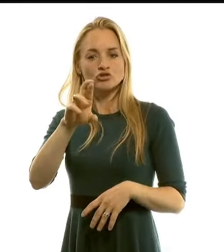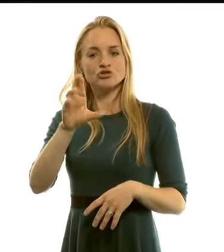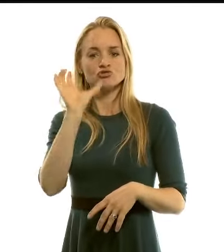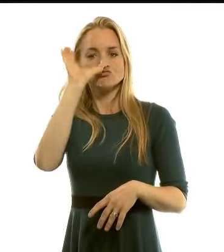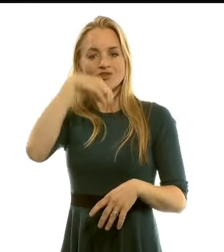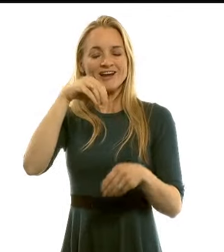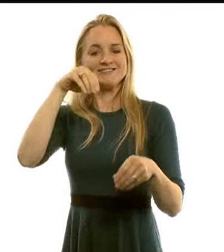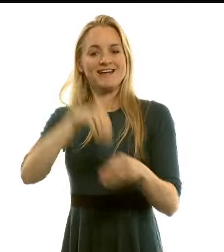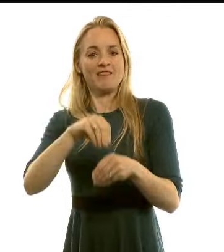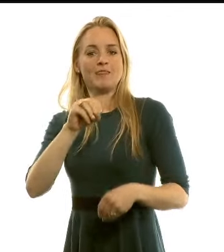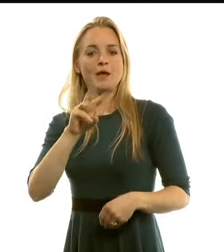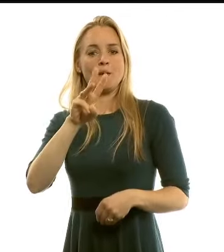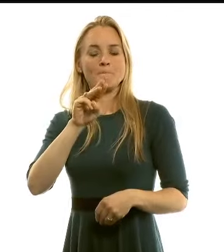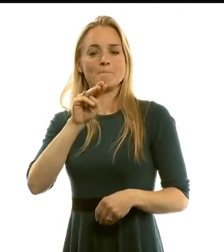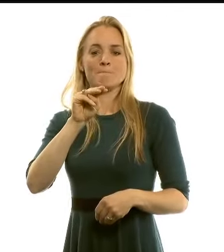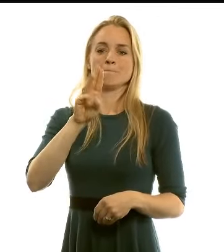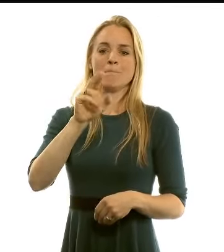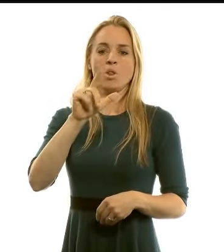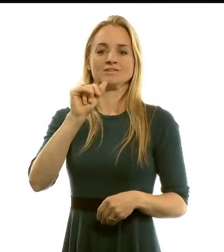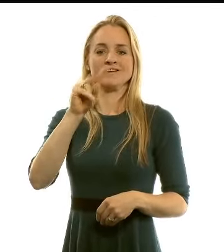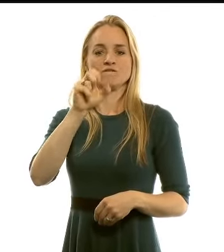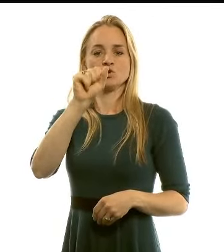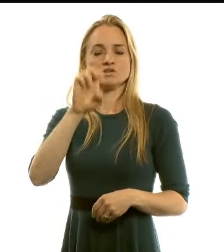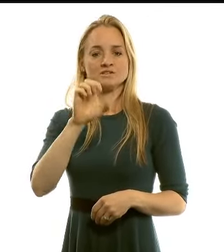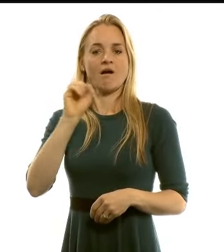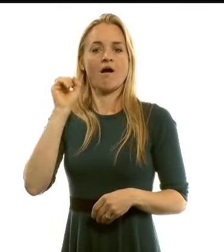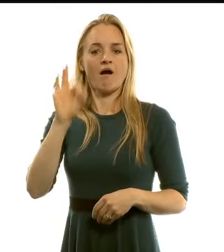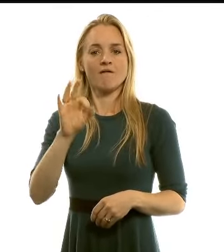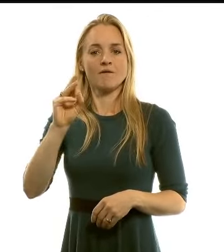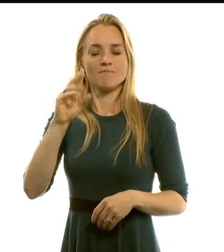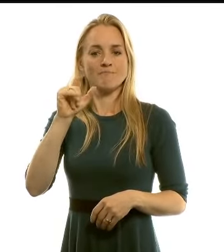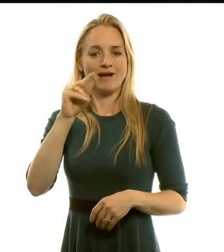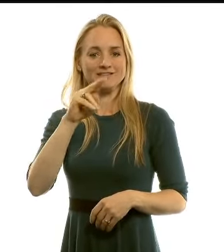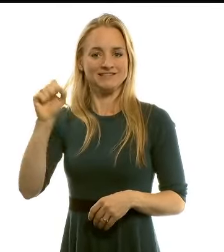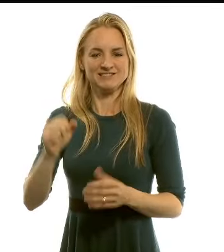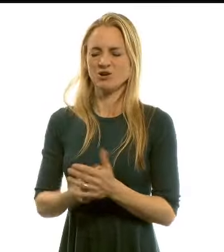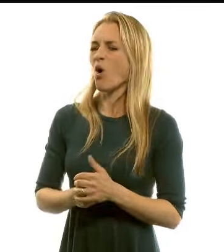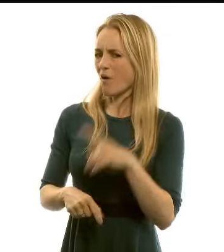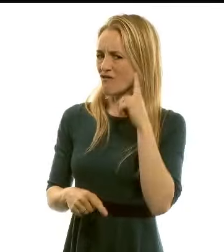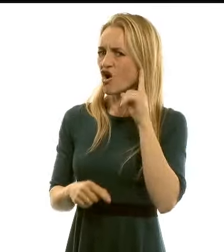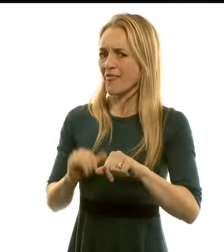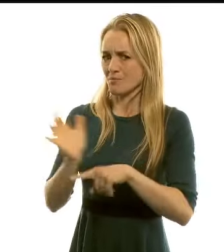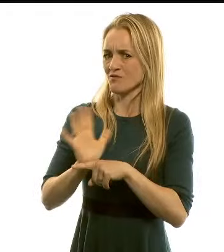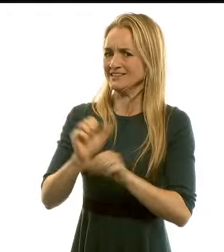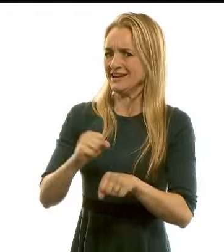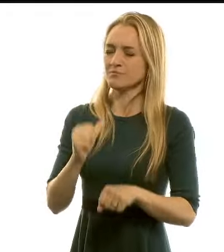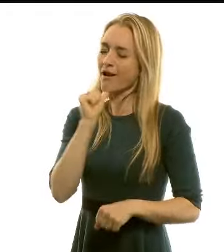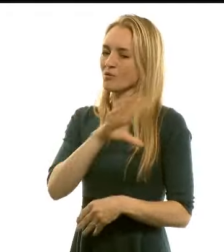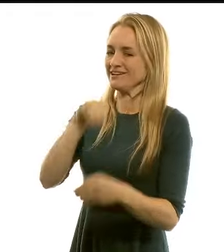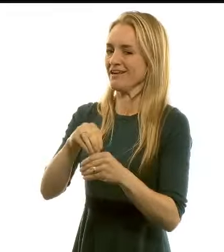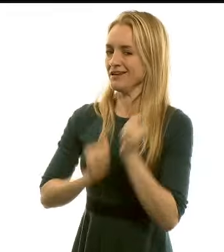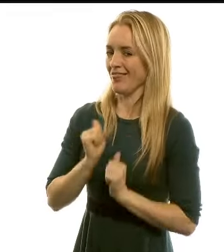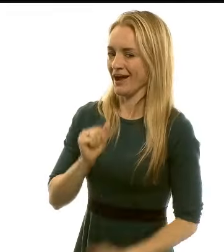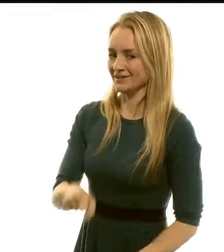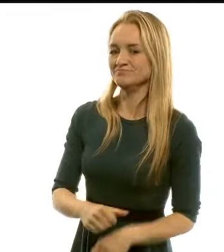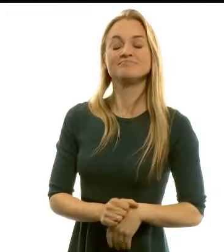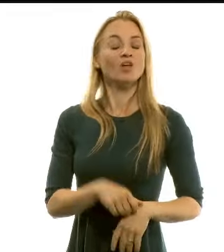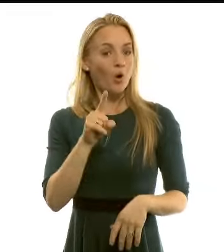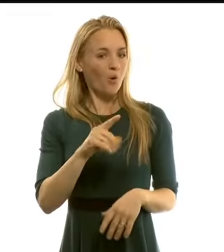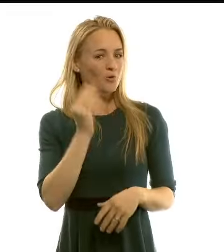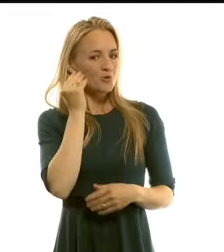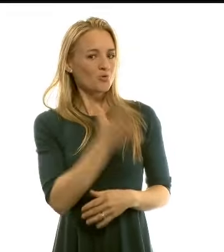fantastic, despite the fact I wasn't in it. Then you will be delighted to hear that there's some very exciting Doctor Strange news. And to tell us all about